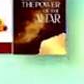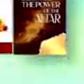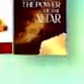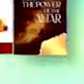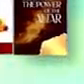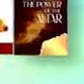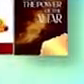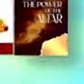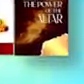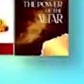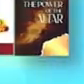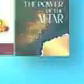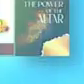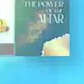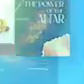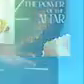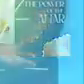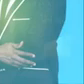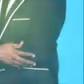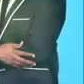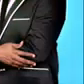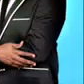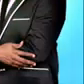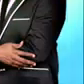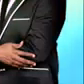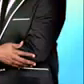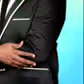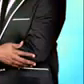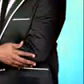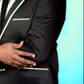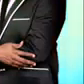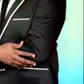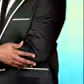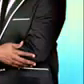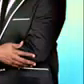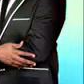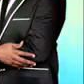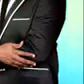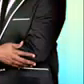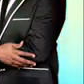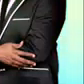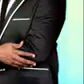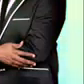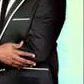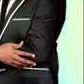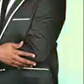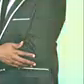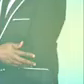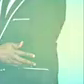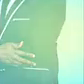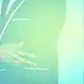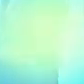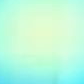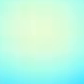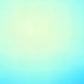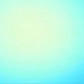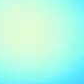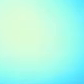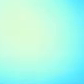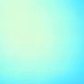31 keys of successful living encounter your soul and rediscovering the power of the altar all available in different